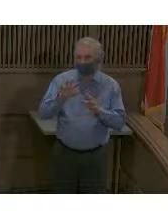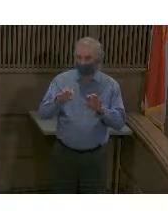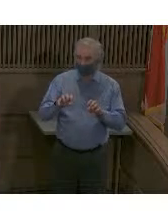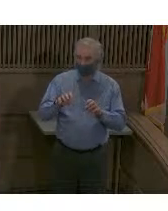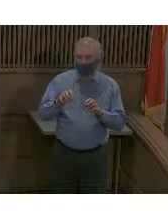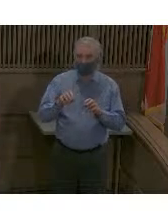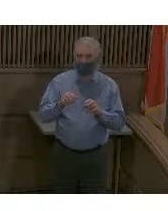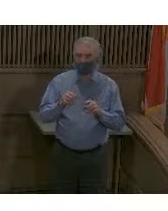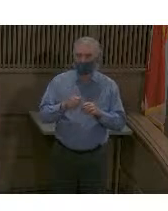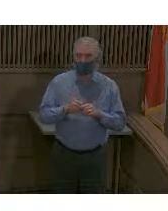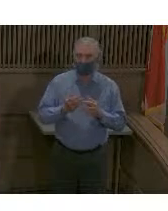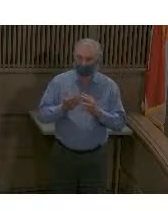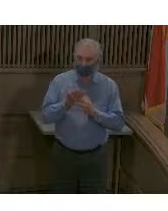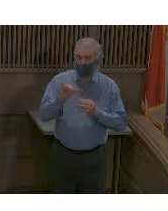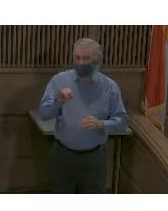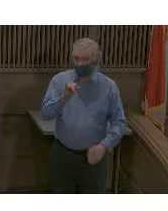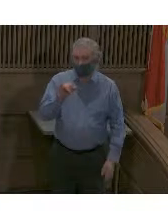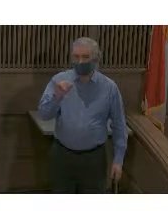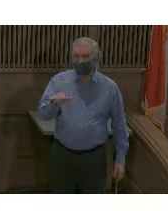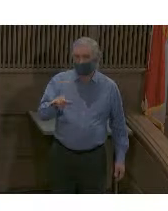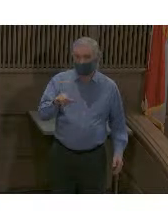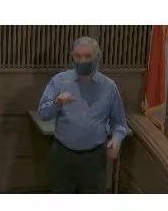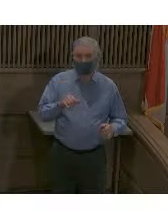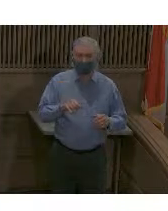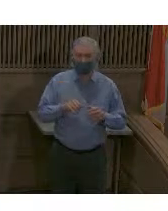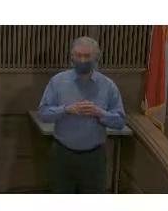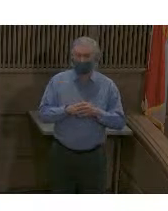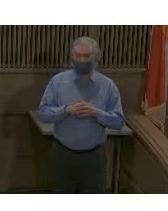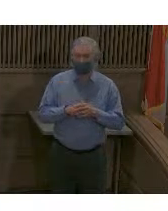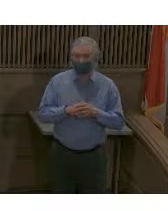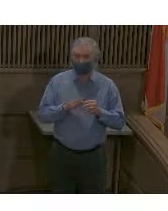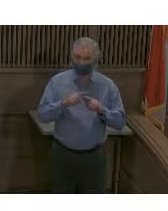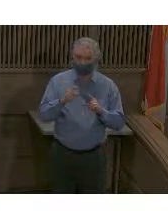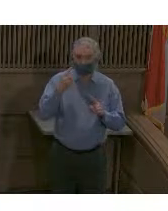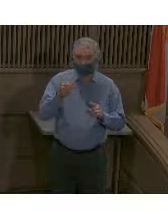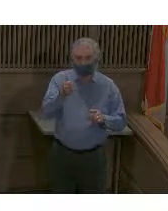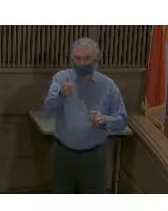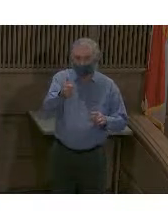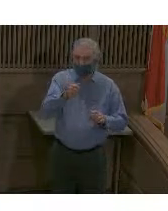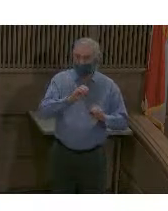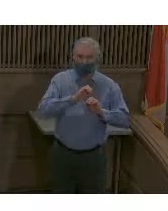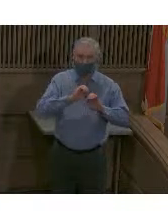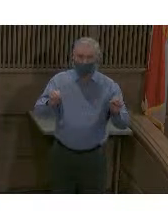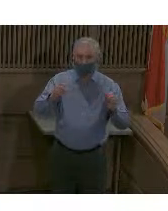Even if you share your insurance information, there will be no cost out of your pocket.